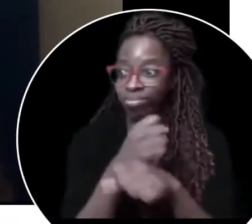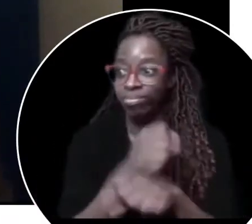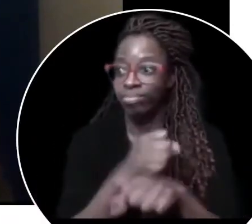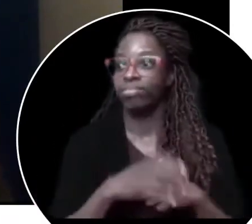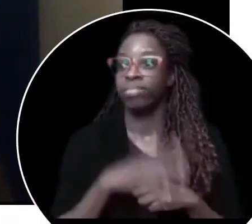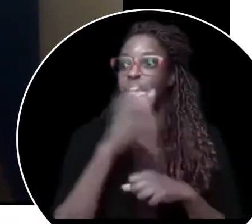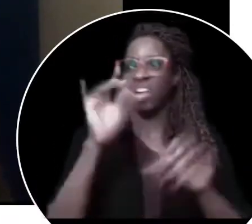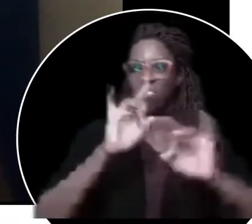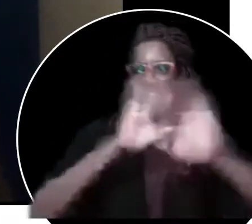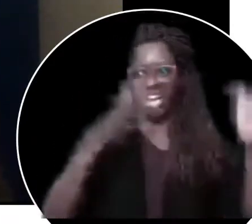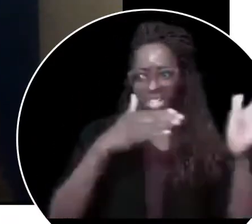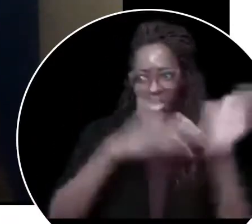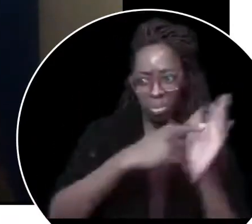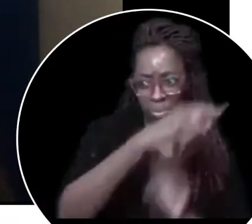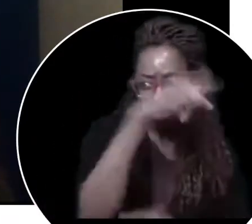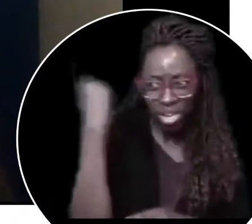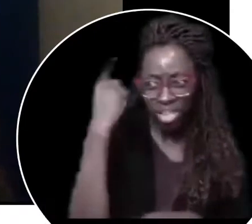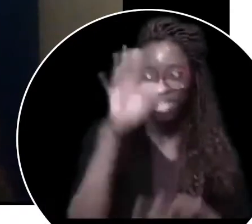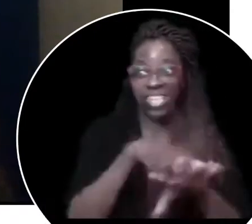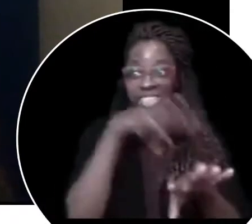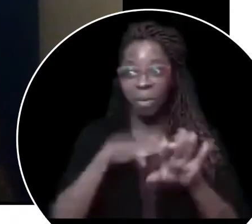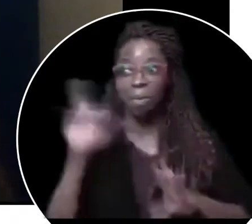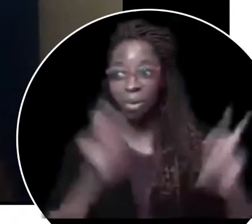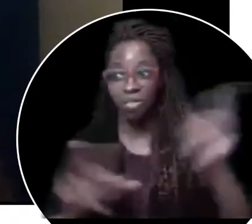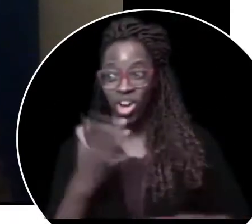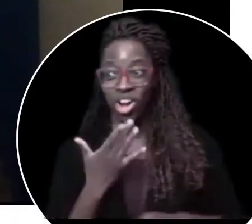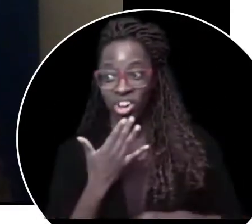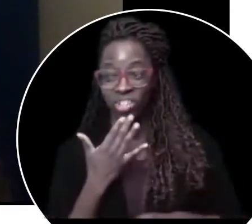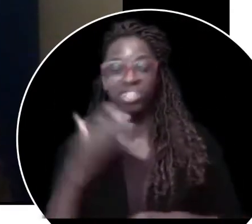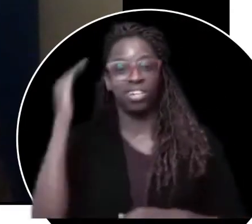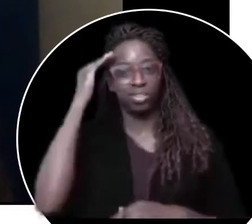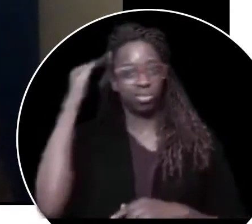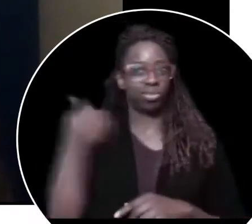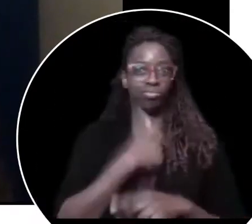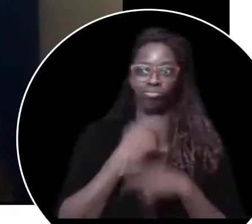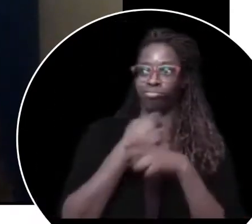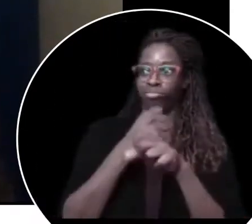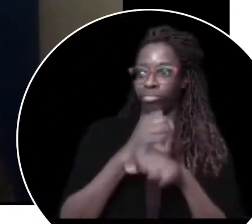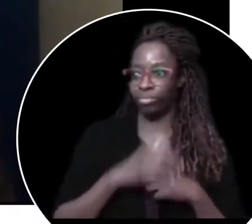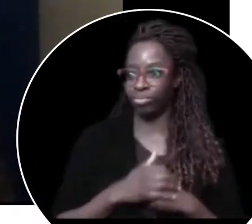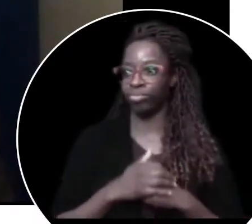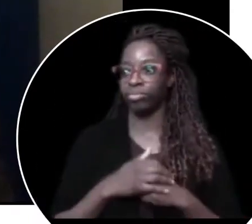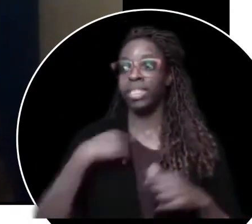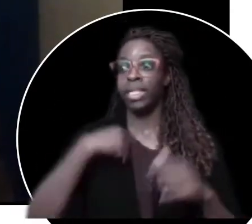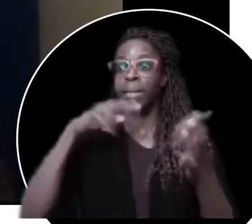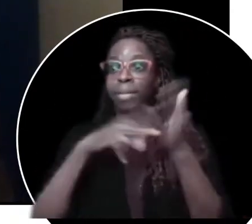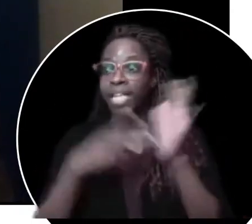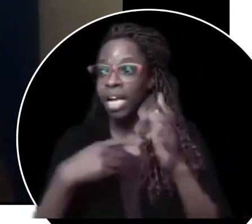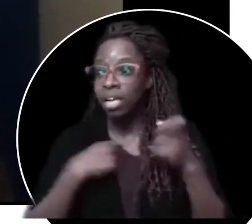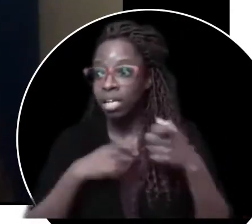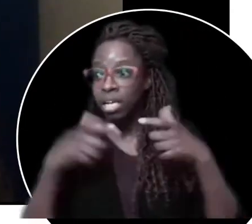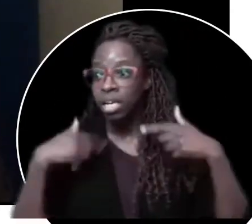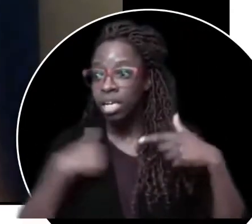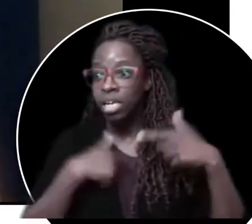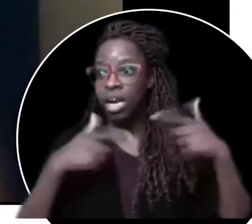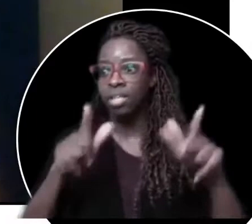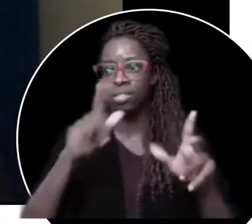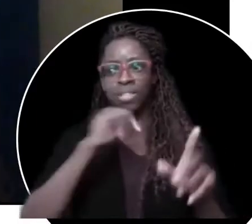I mean, let's not forget that the university has functioned as a laboratory for white supremacy, fascism, and